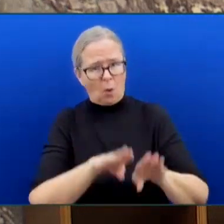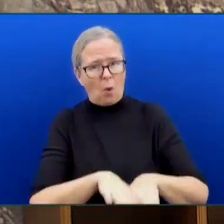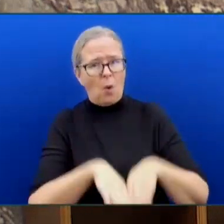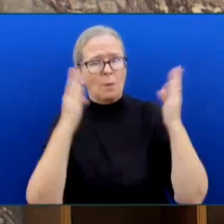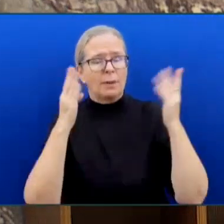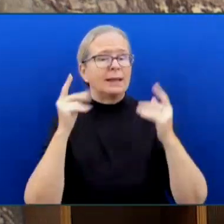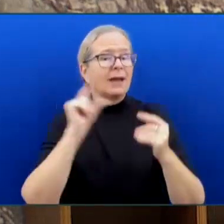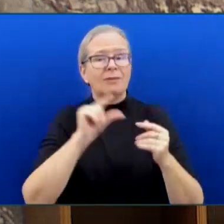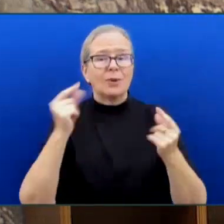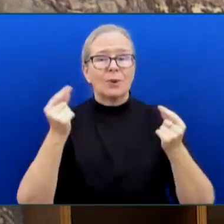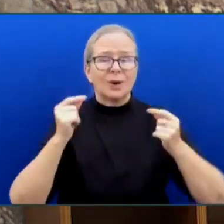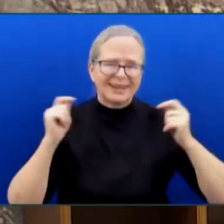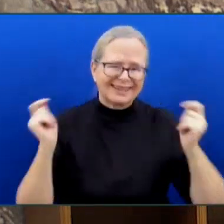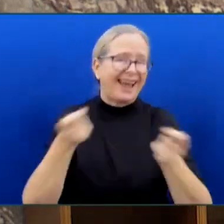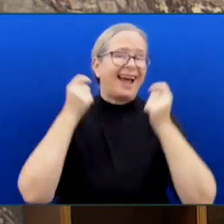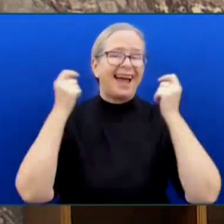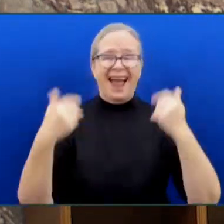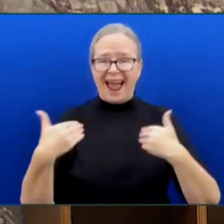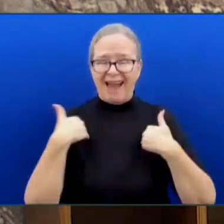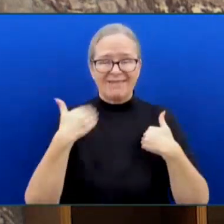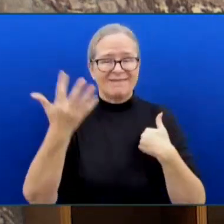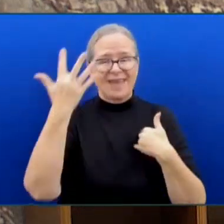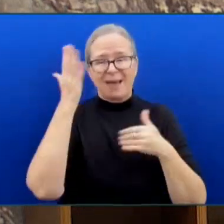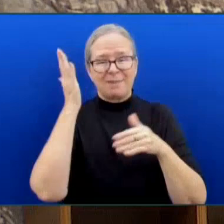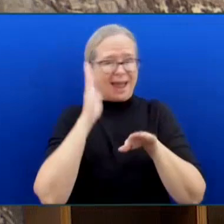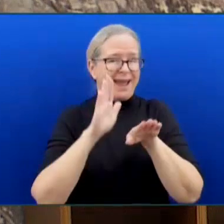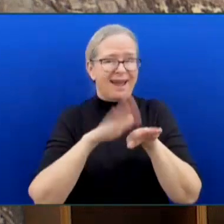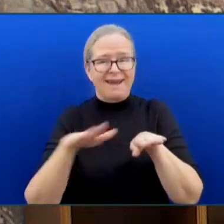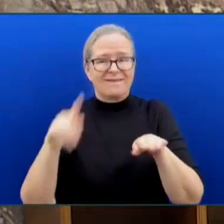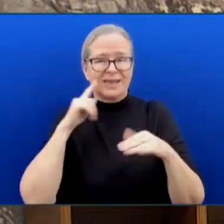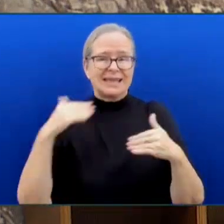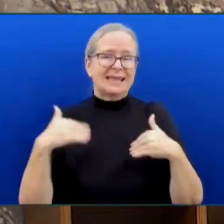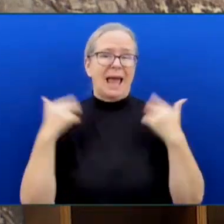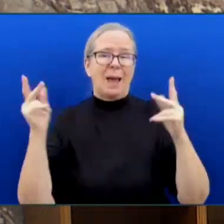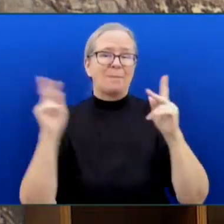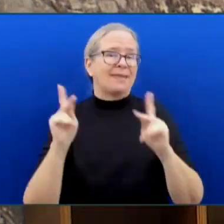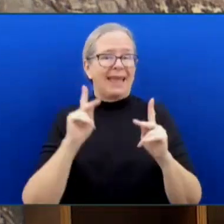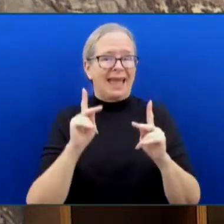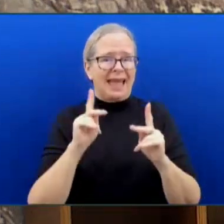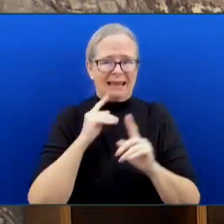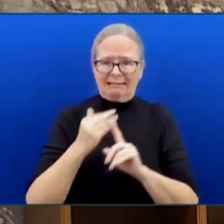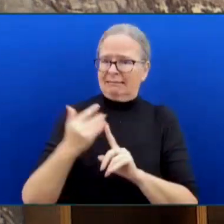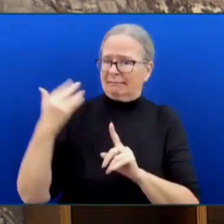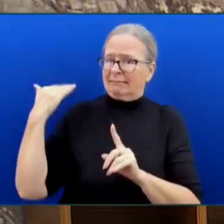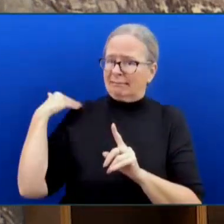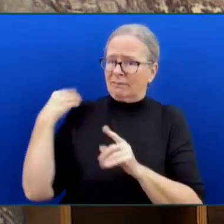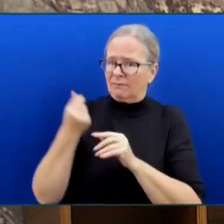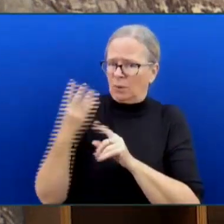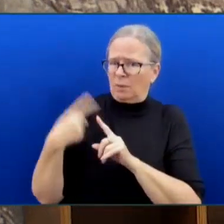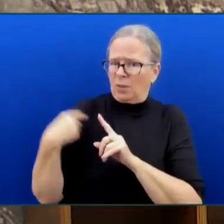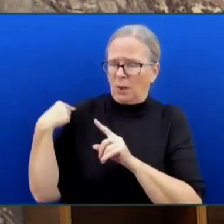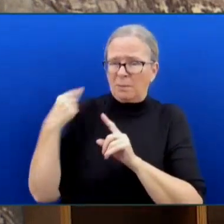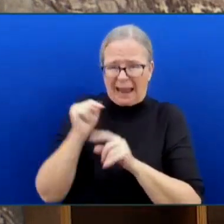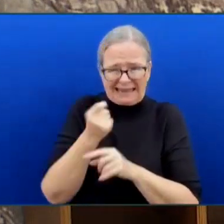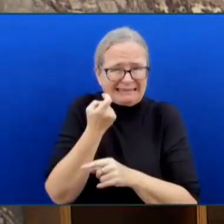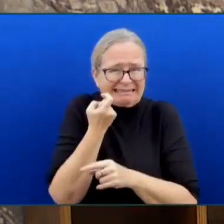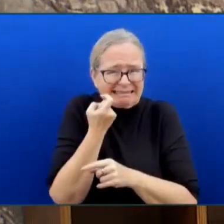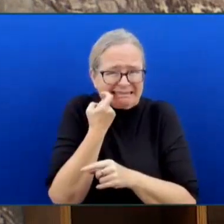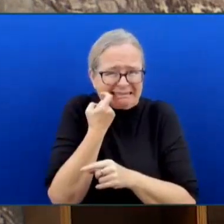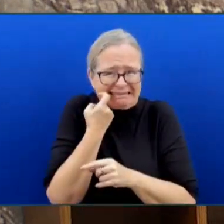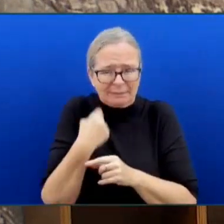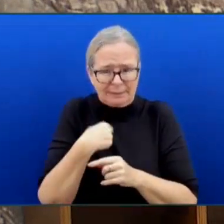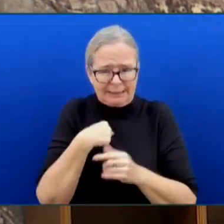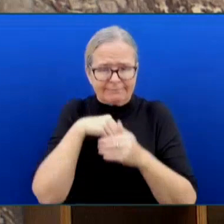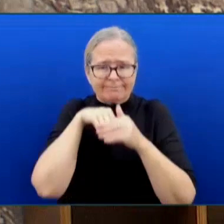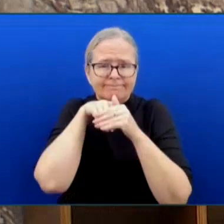ago. The member from Kamloops North Thompson and I were in there not long ago. We were walking around. We were being shown the space. The bed